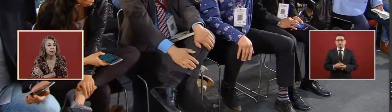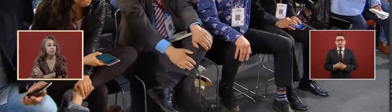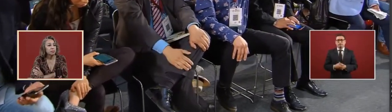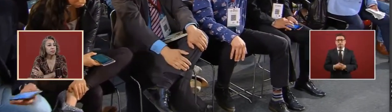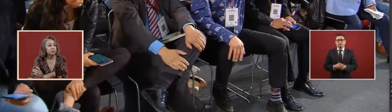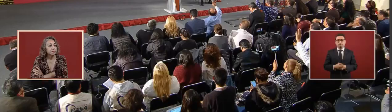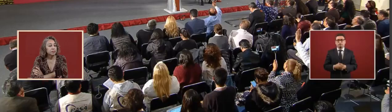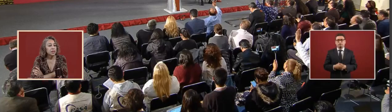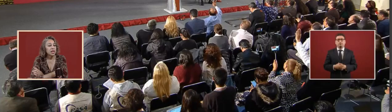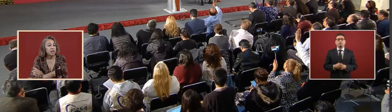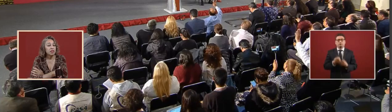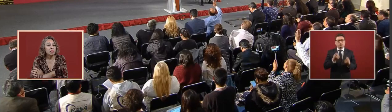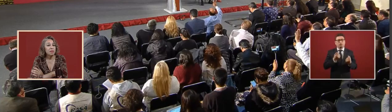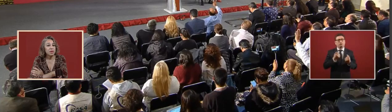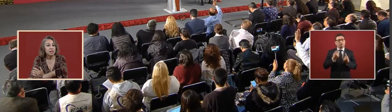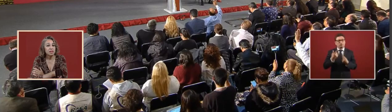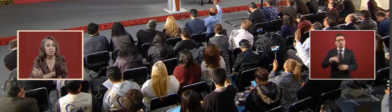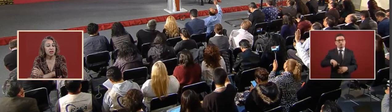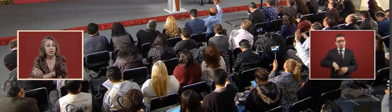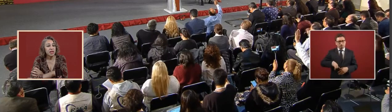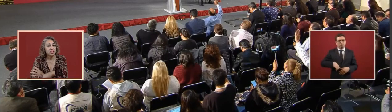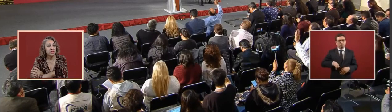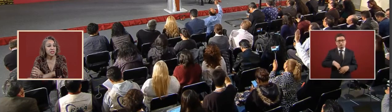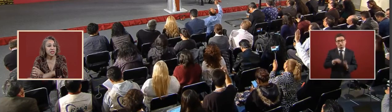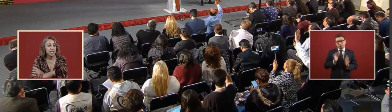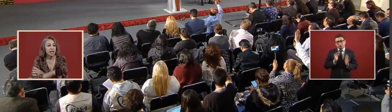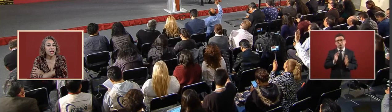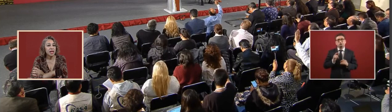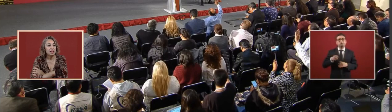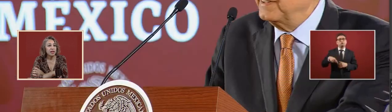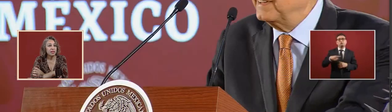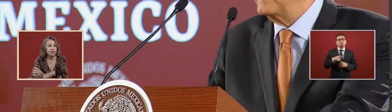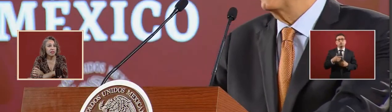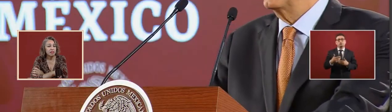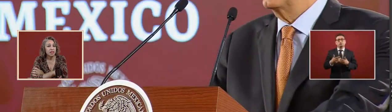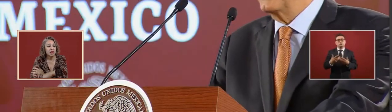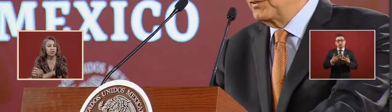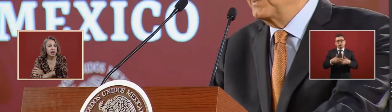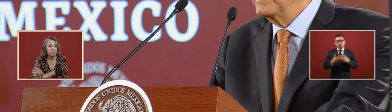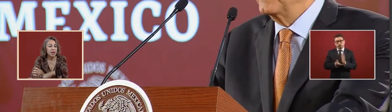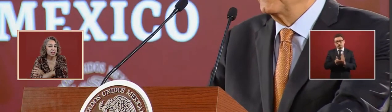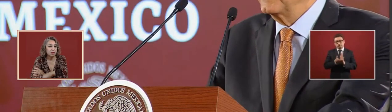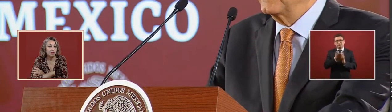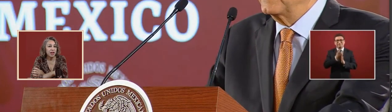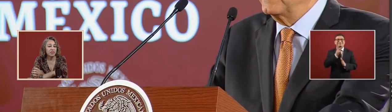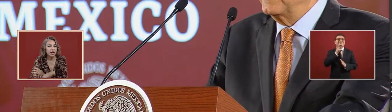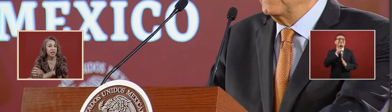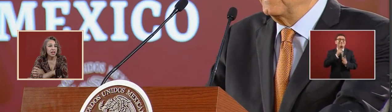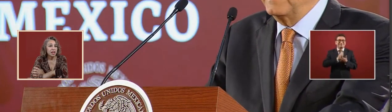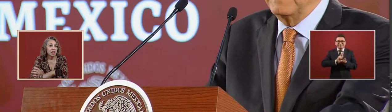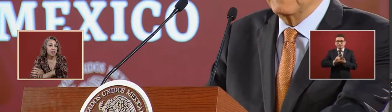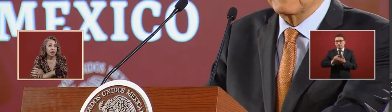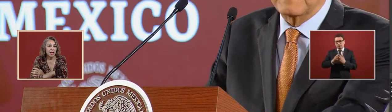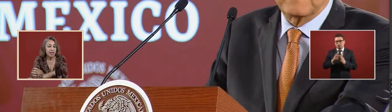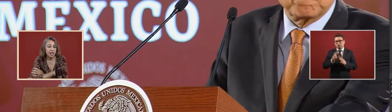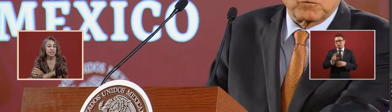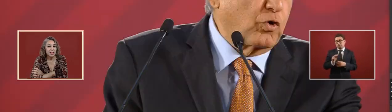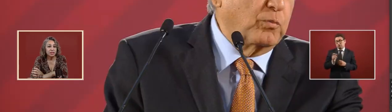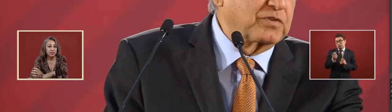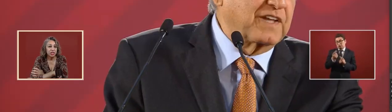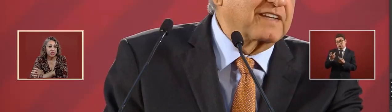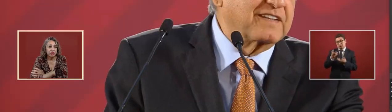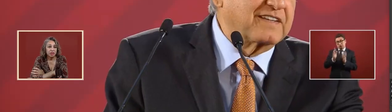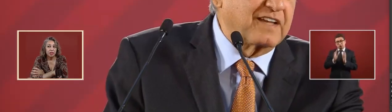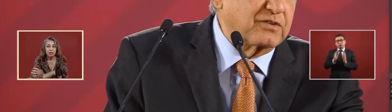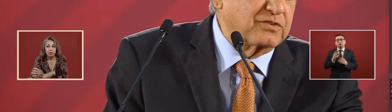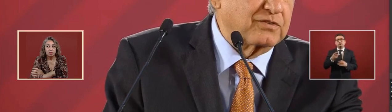way. There might be some that are interested in that they do not make the refinery, and yes, that's